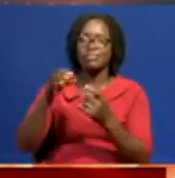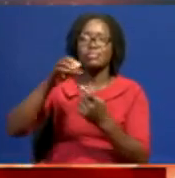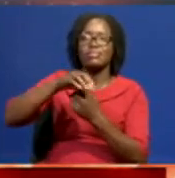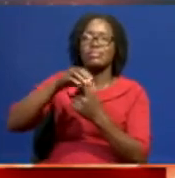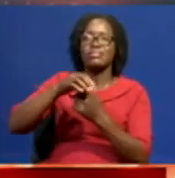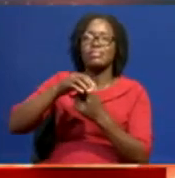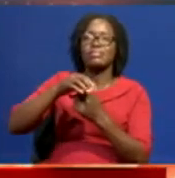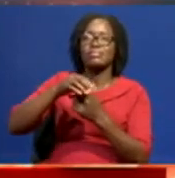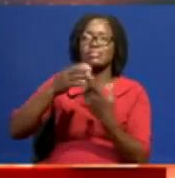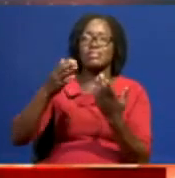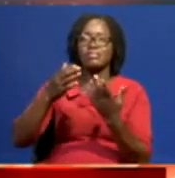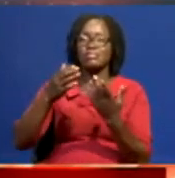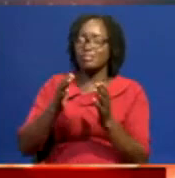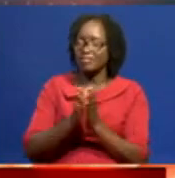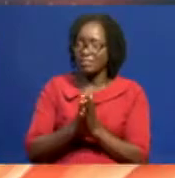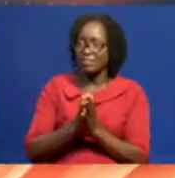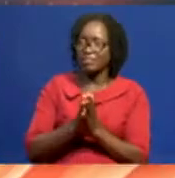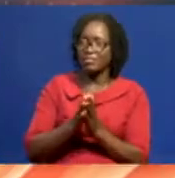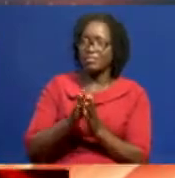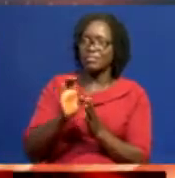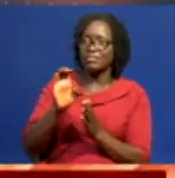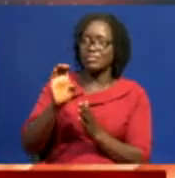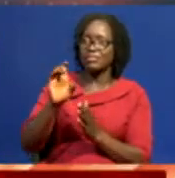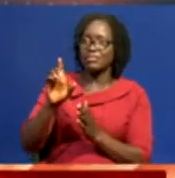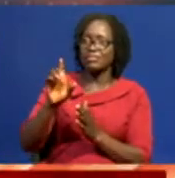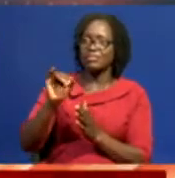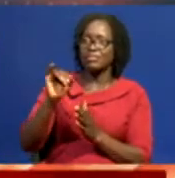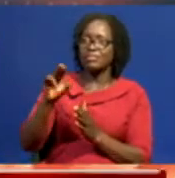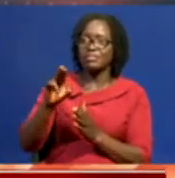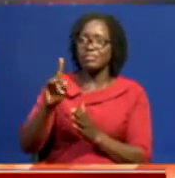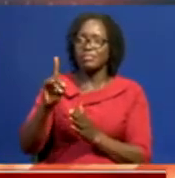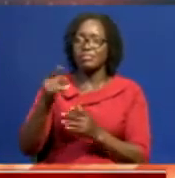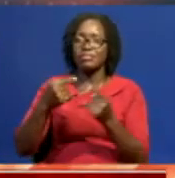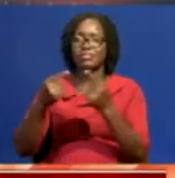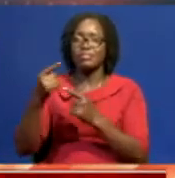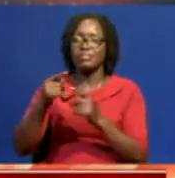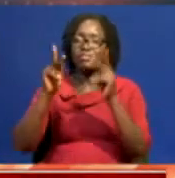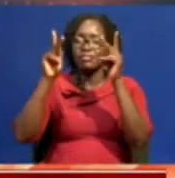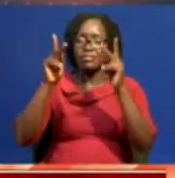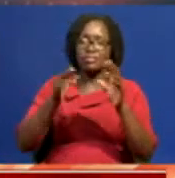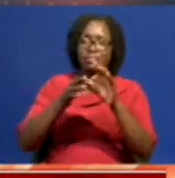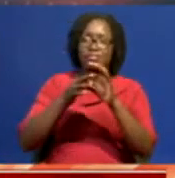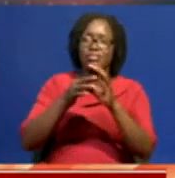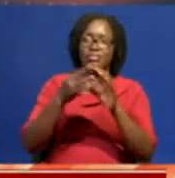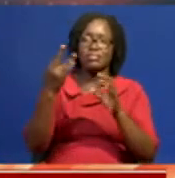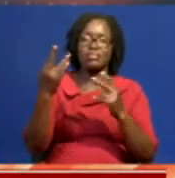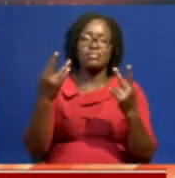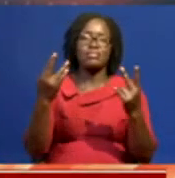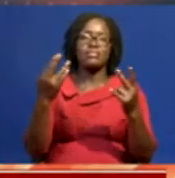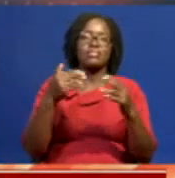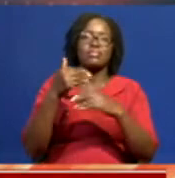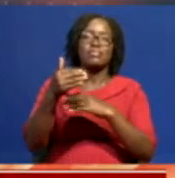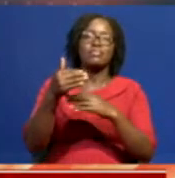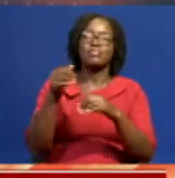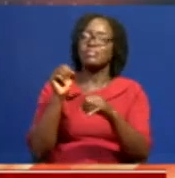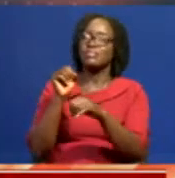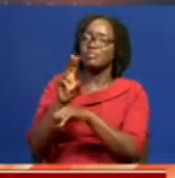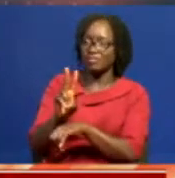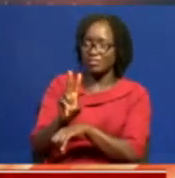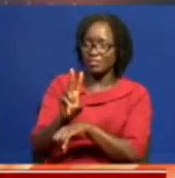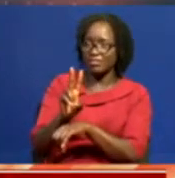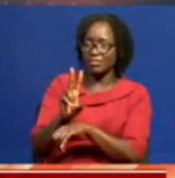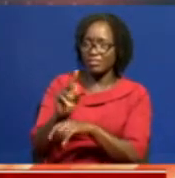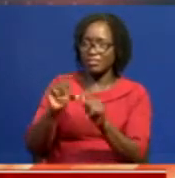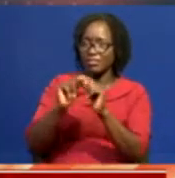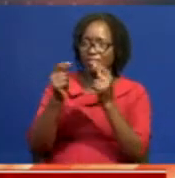of the inaugural edition of the Eliud Owalo Super Cup after they beat Kisumu combined 4-2 on post-match penalties. The two